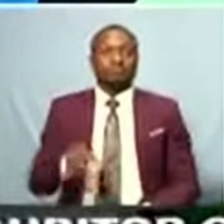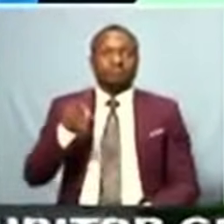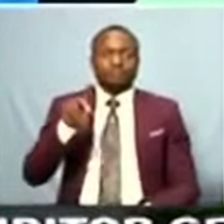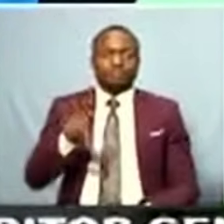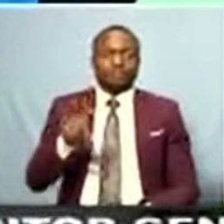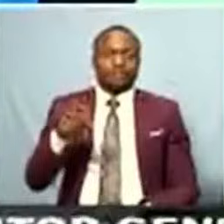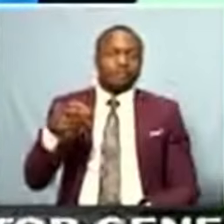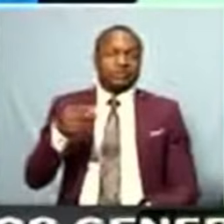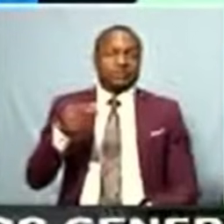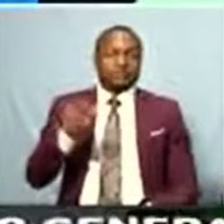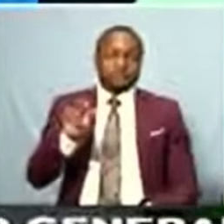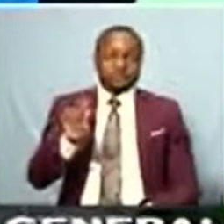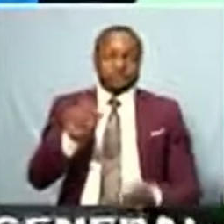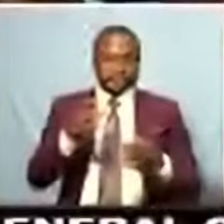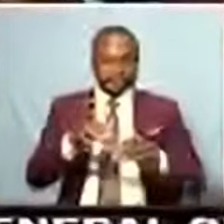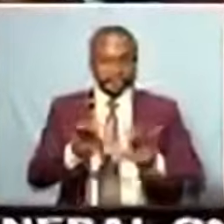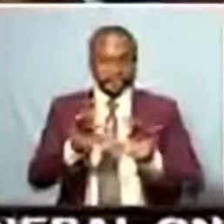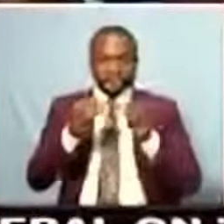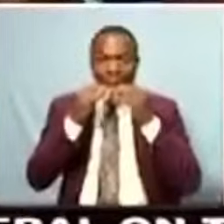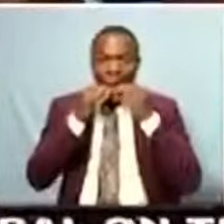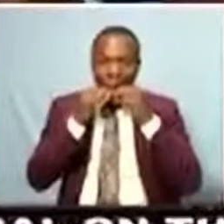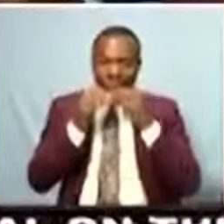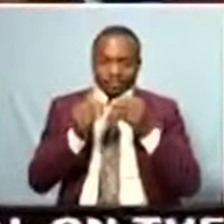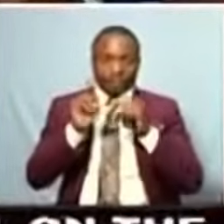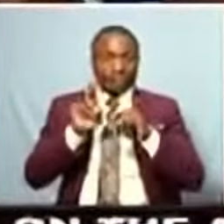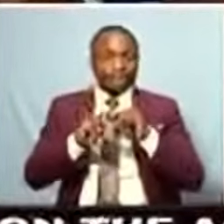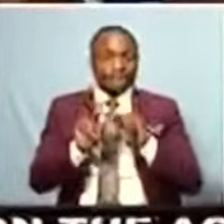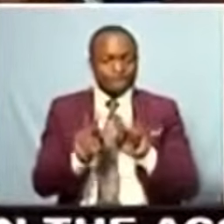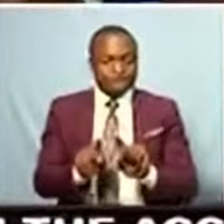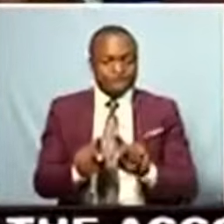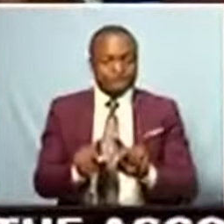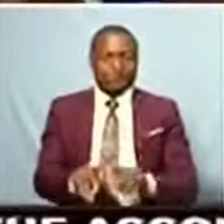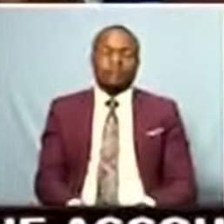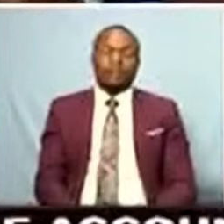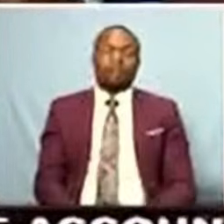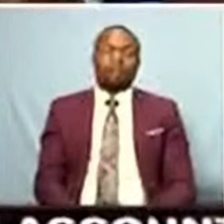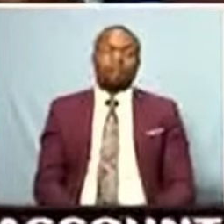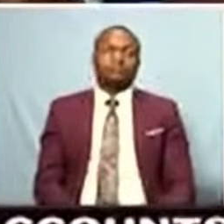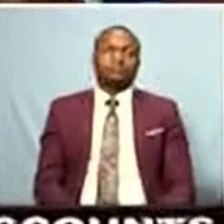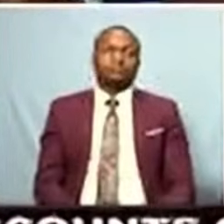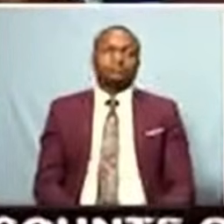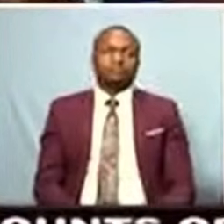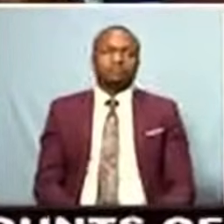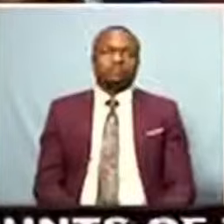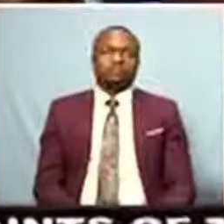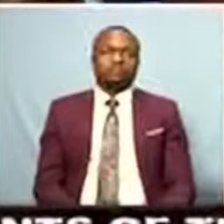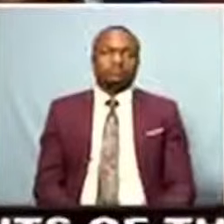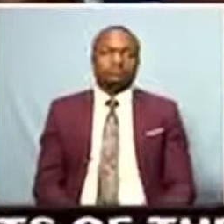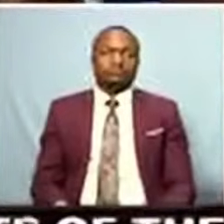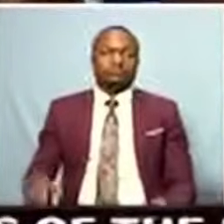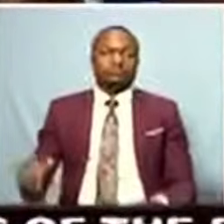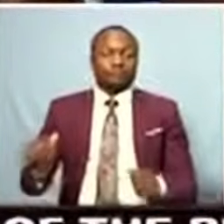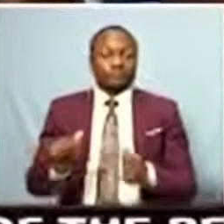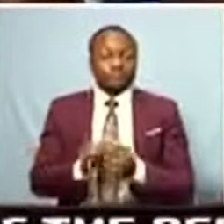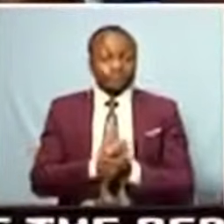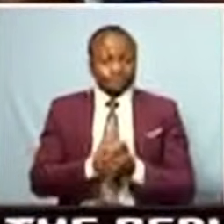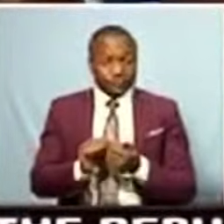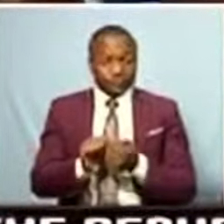proceed. Thank you, Chair. On the liability period,